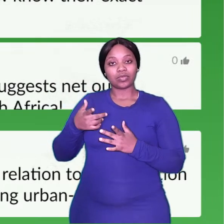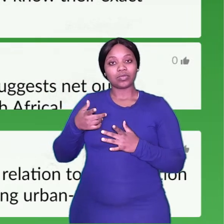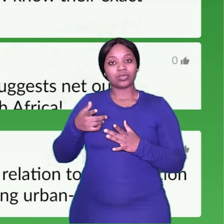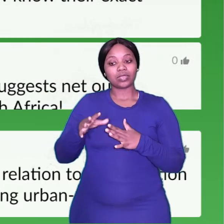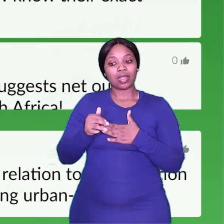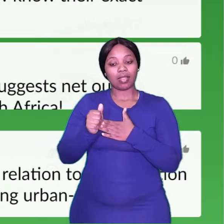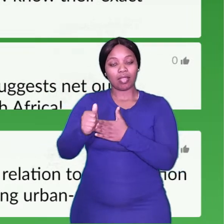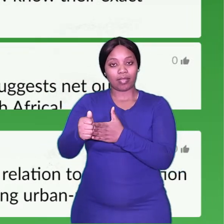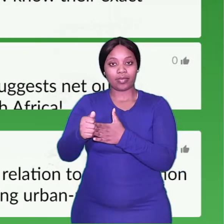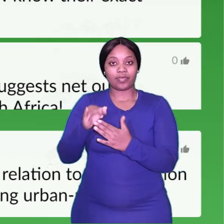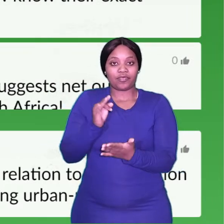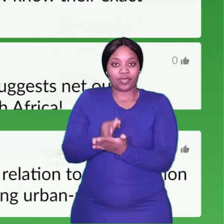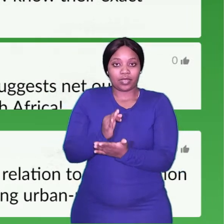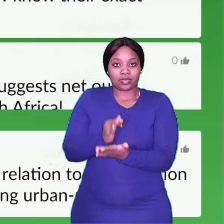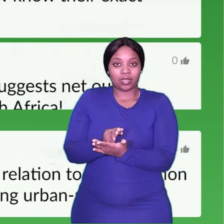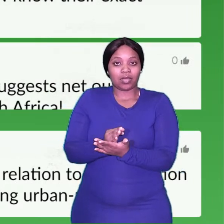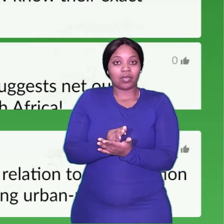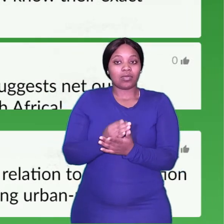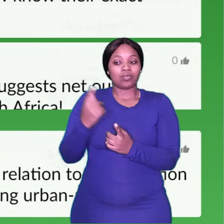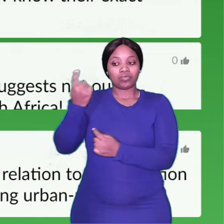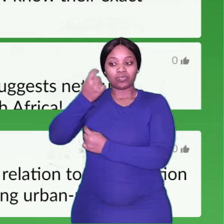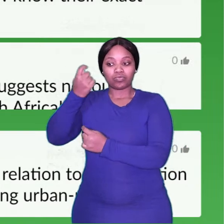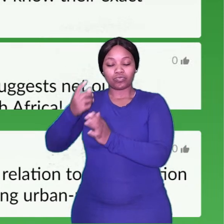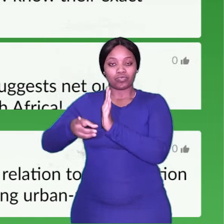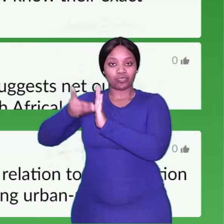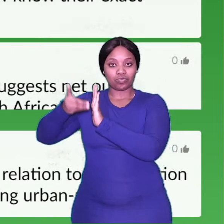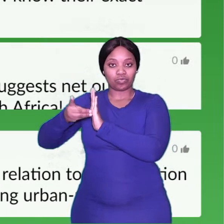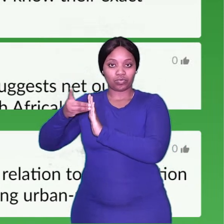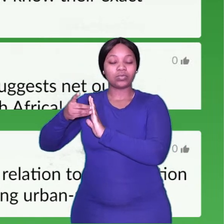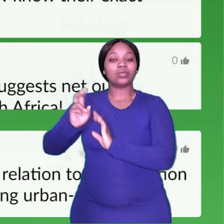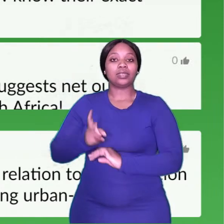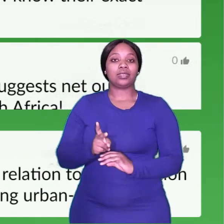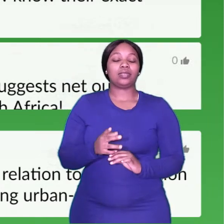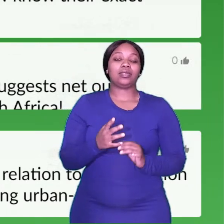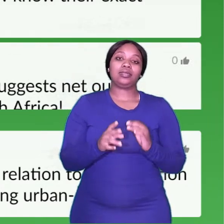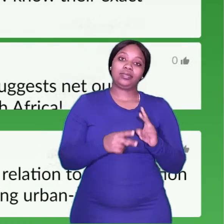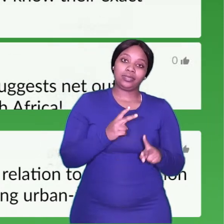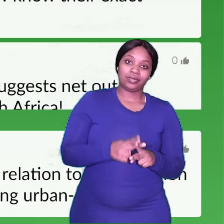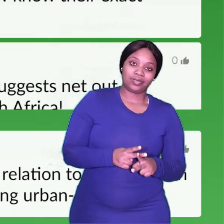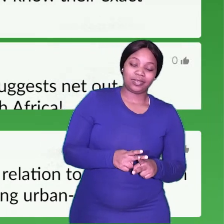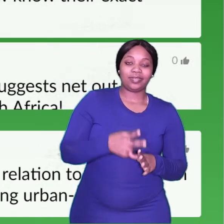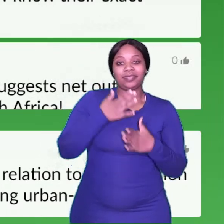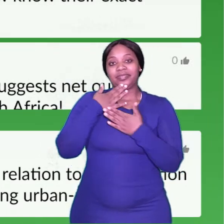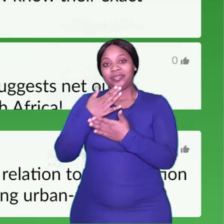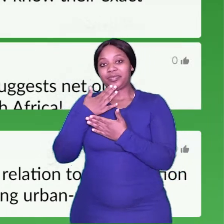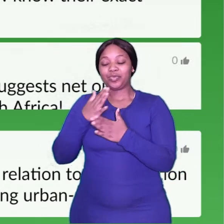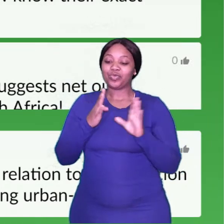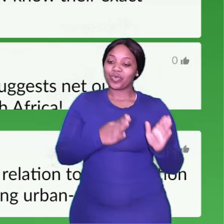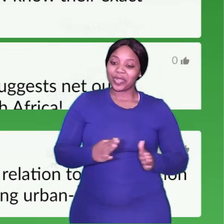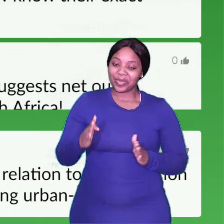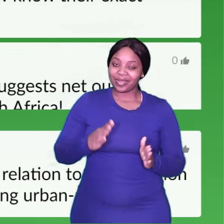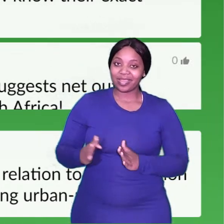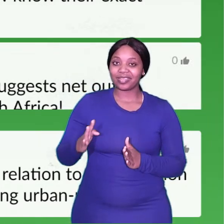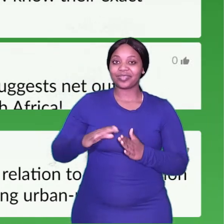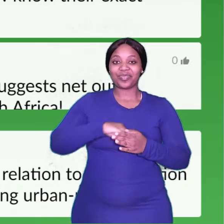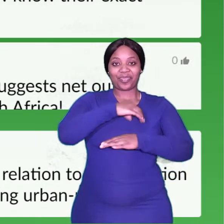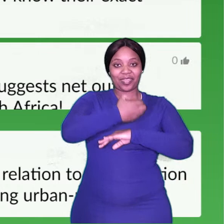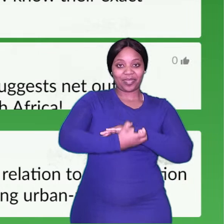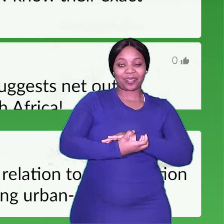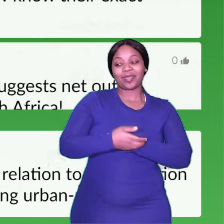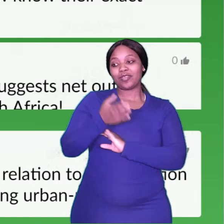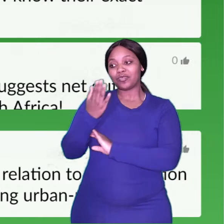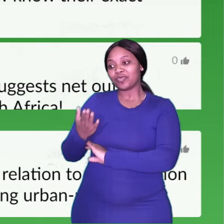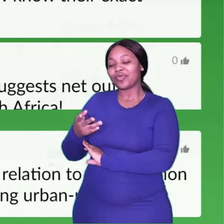on urbanization. And again, once more, thank you, the organizers of the conference and you as the chair of